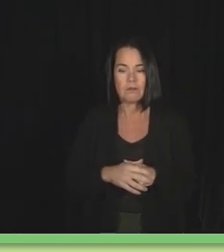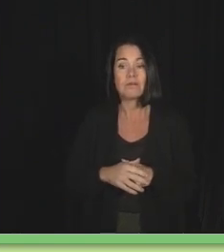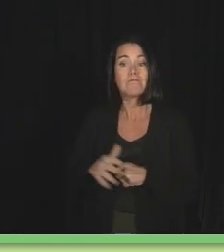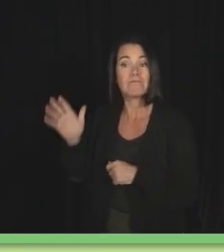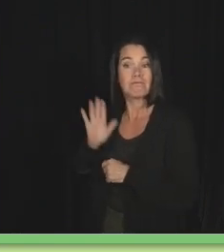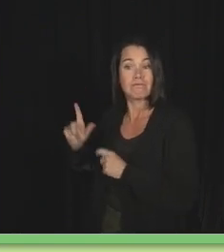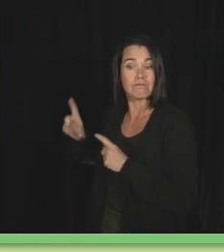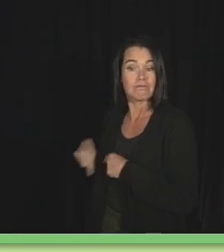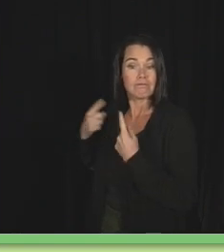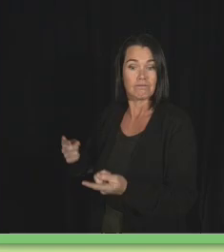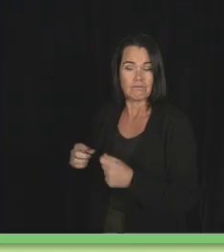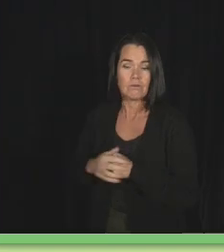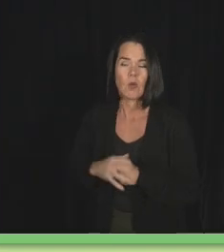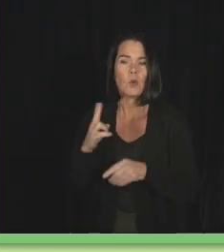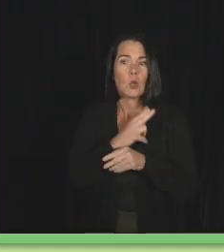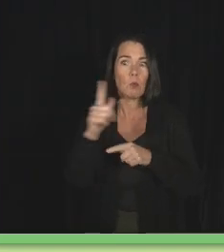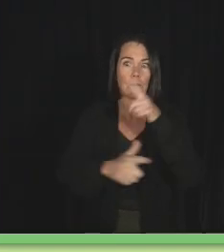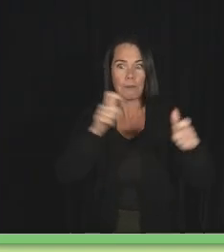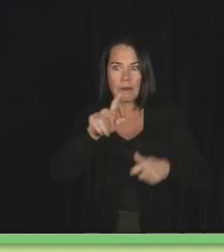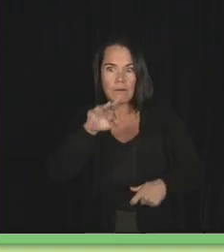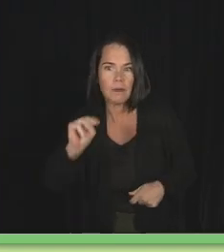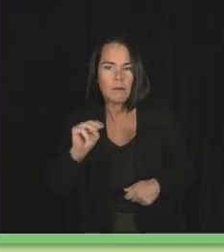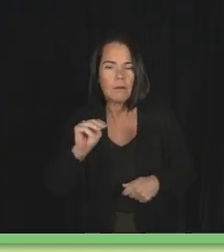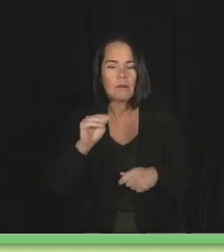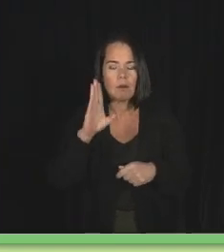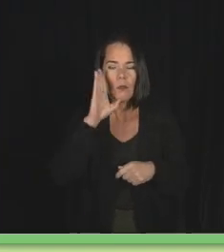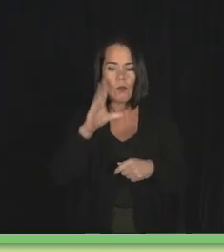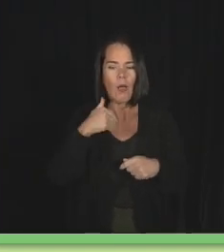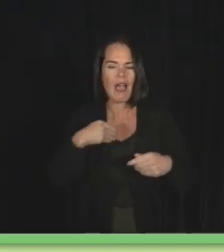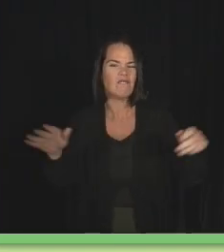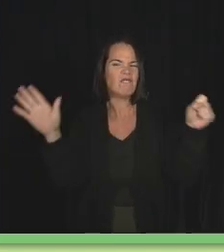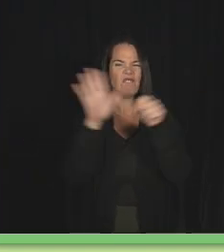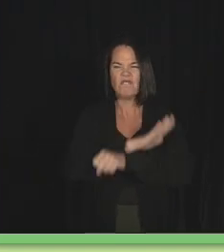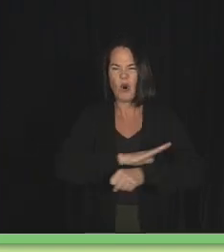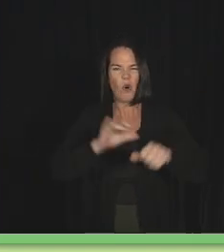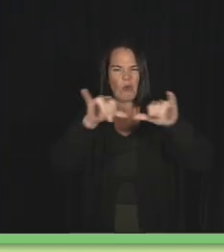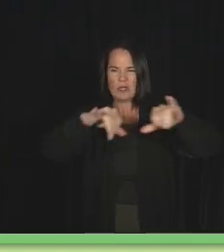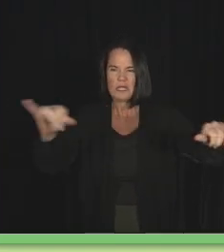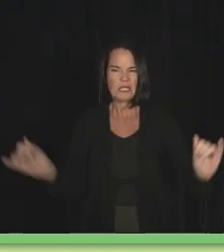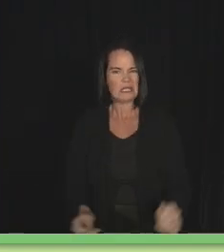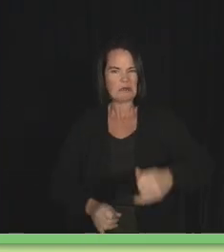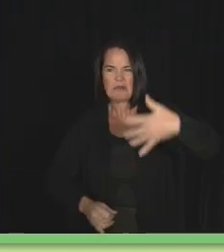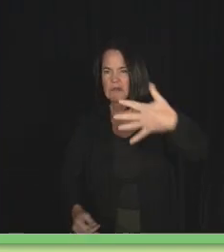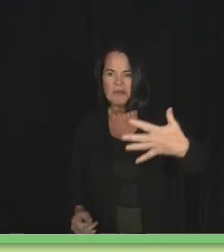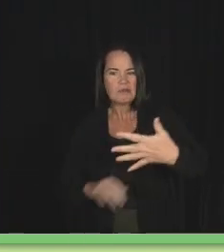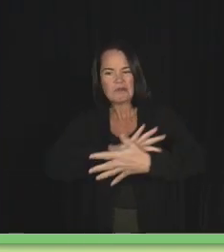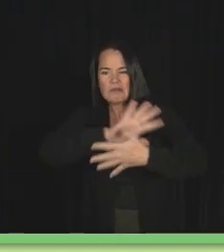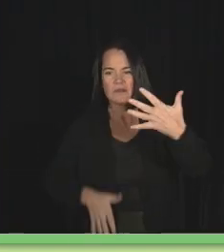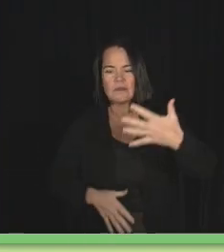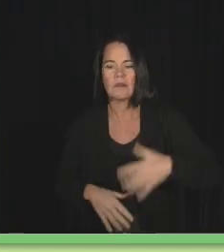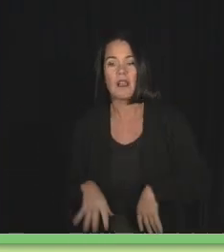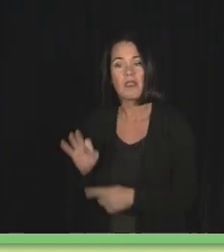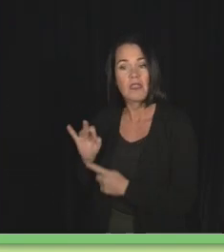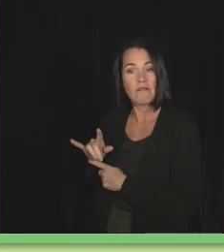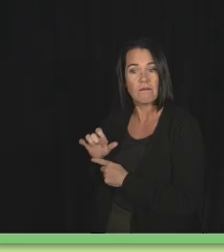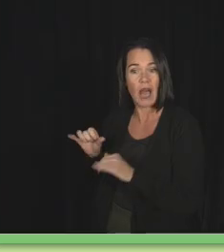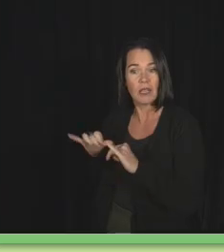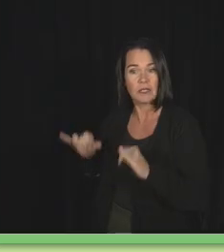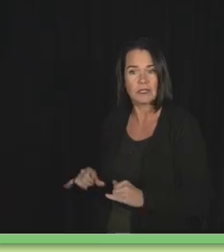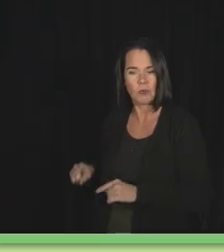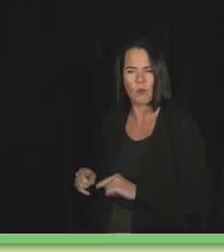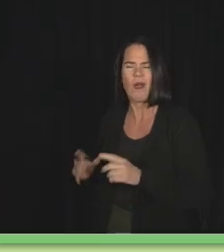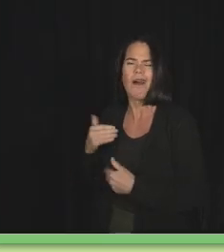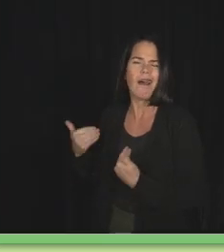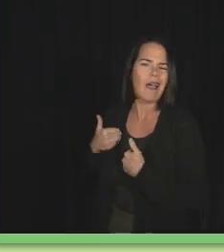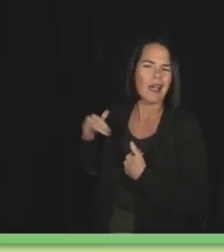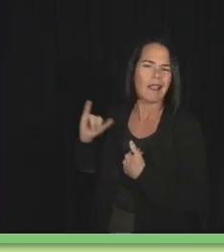Historically, when you use a large virtual machine, they are booted as a full system. The file system of this large virtual machine will include